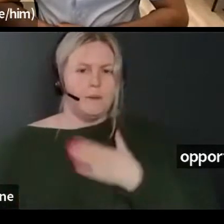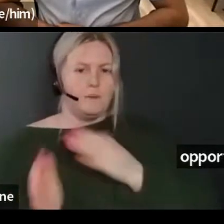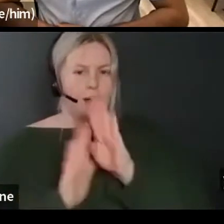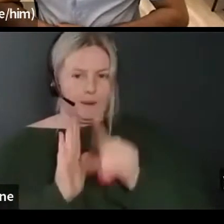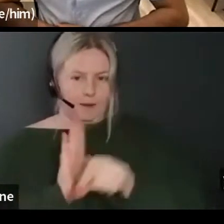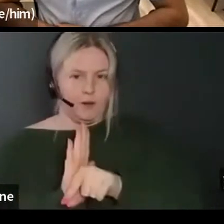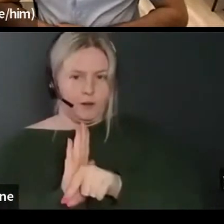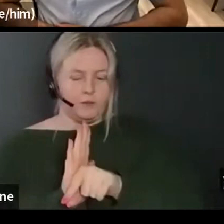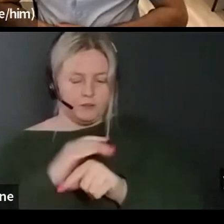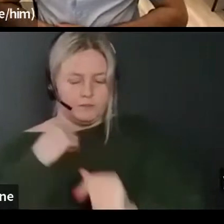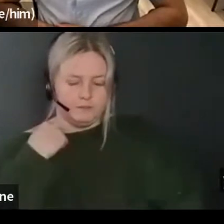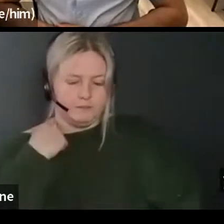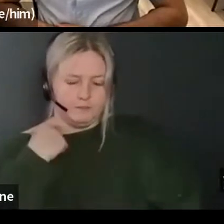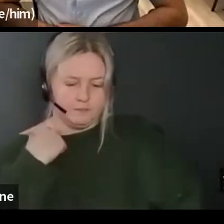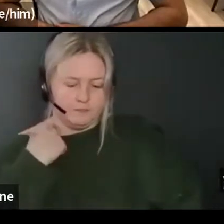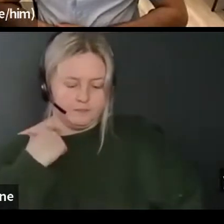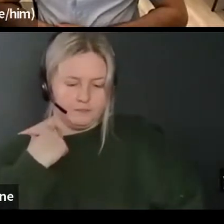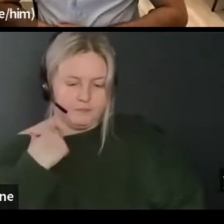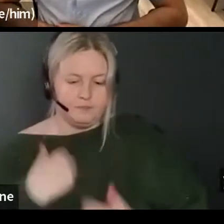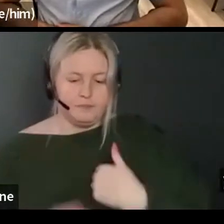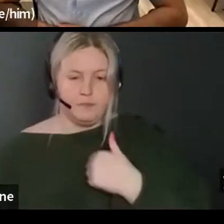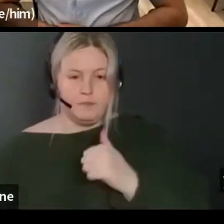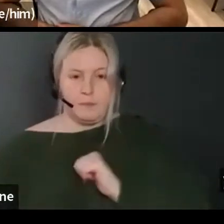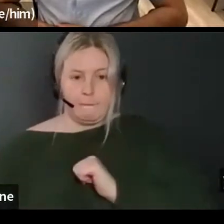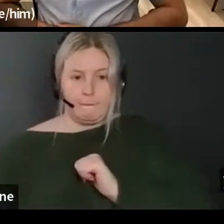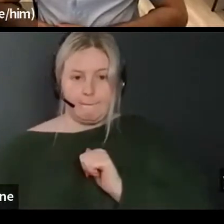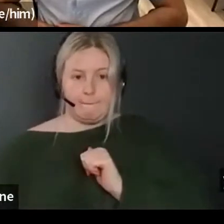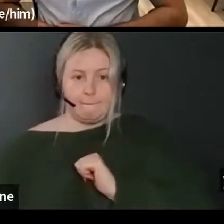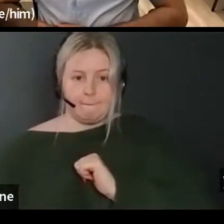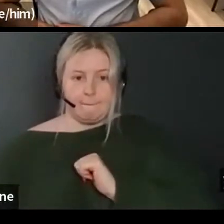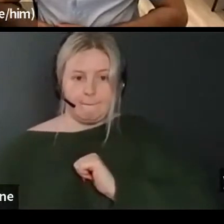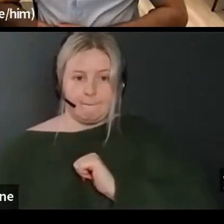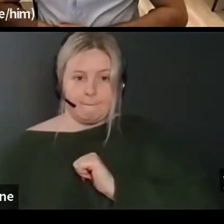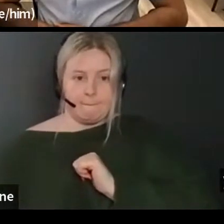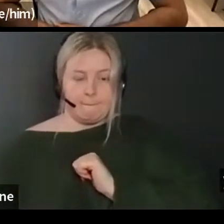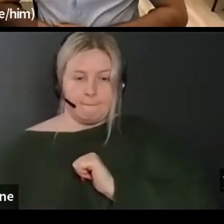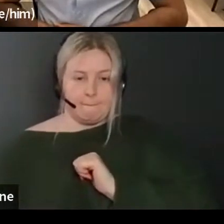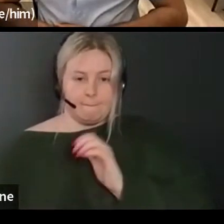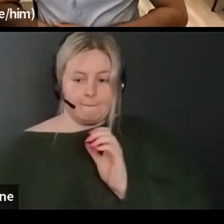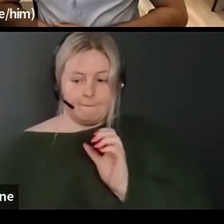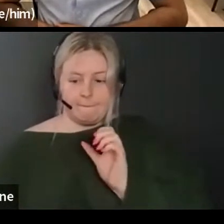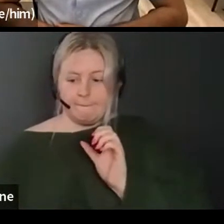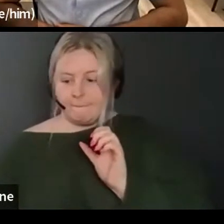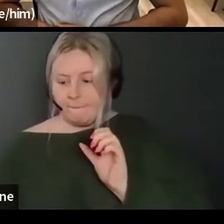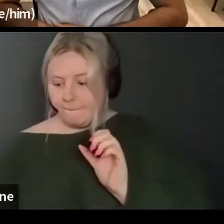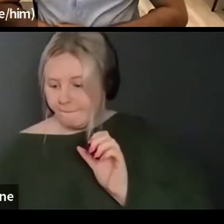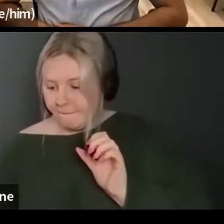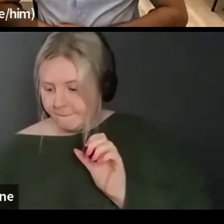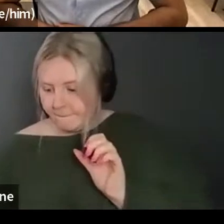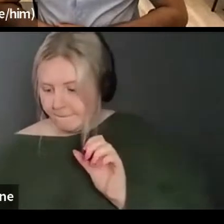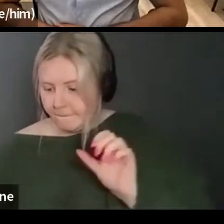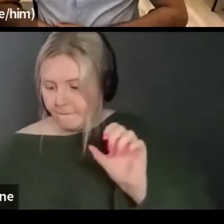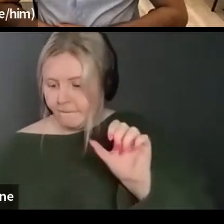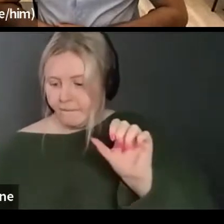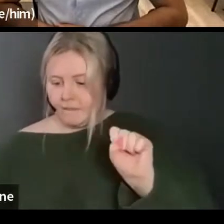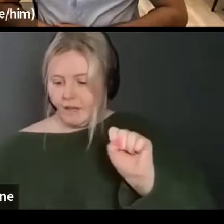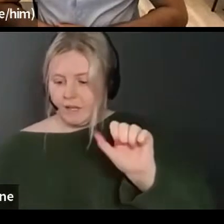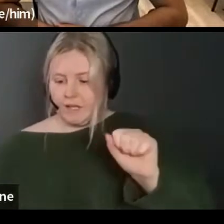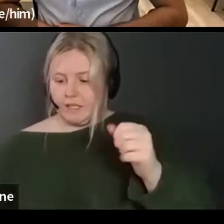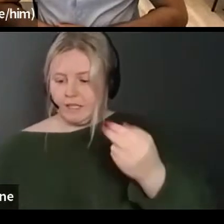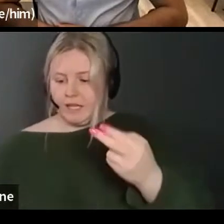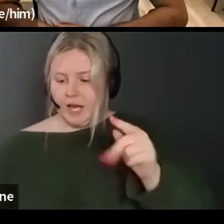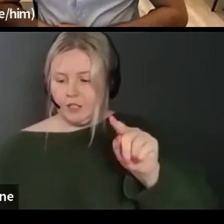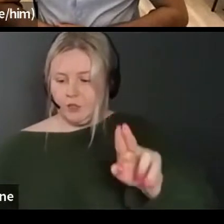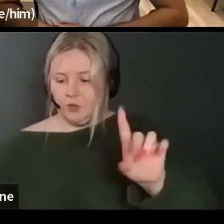I am a descendant of the Sachi-Dene people of Fort Good Hope First Nation. I don't currently